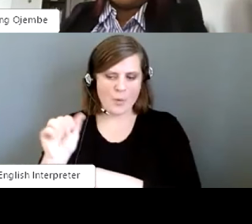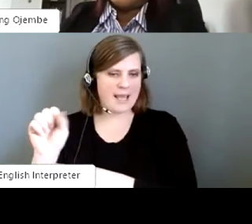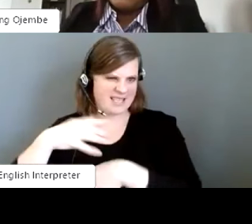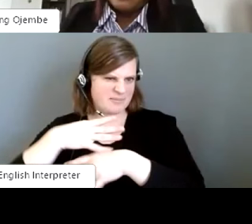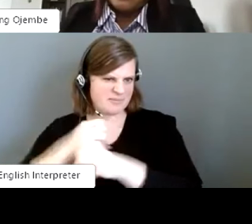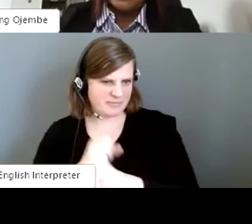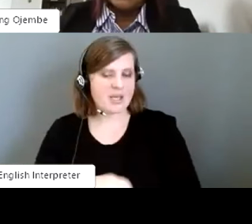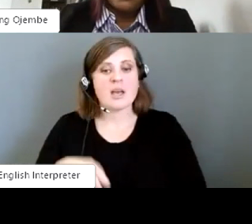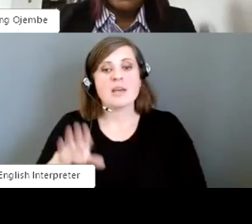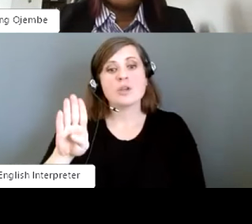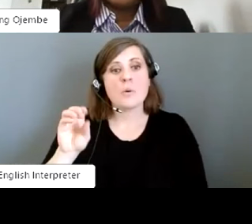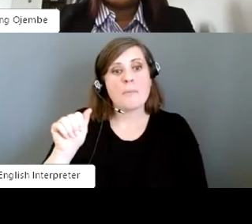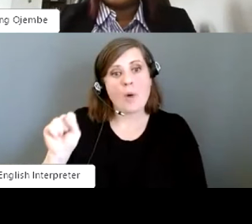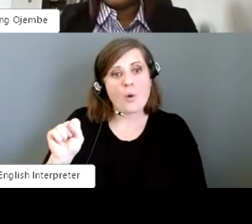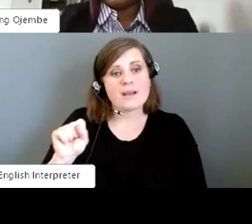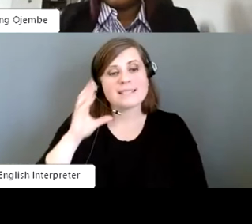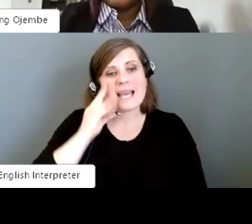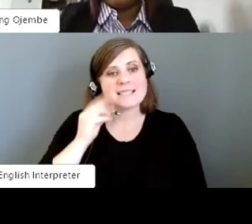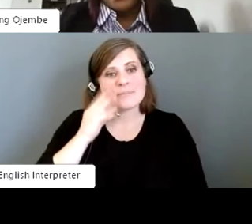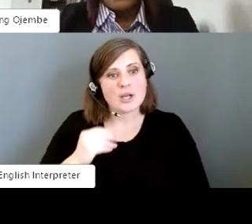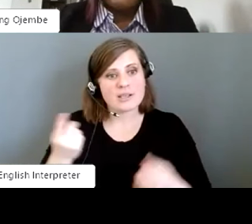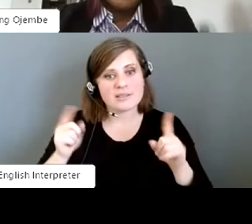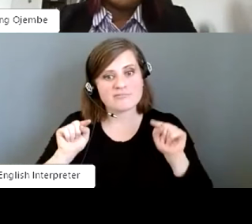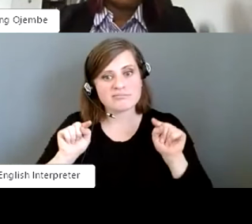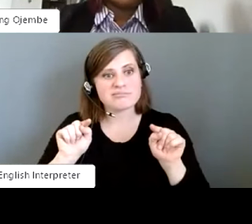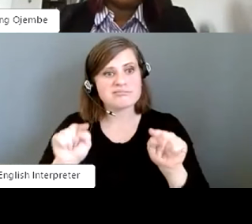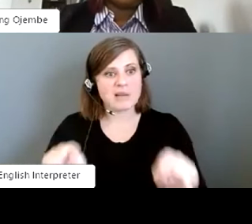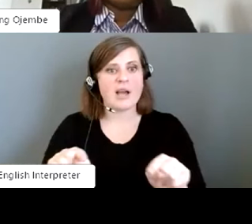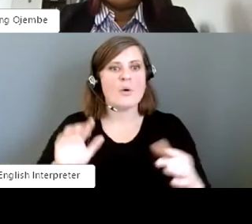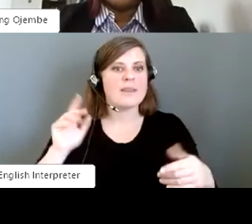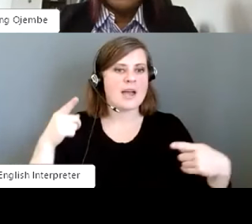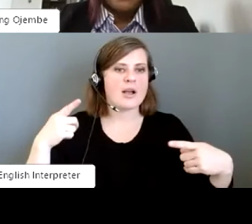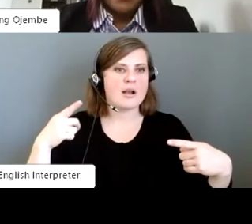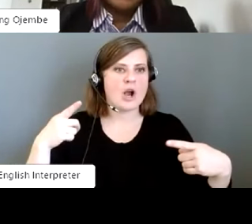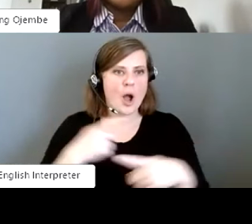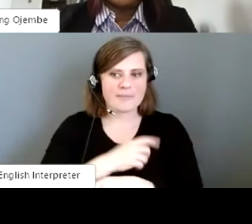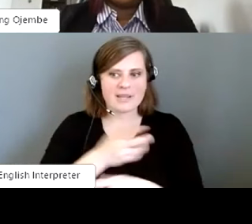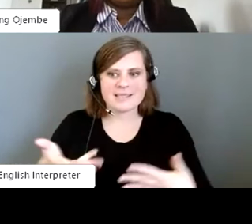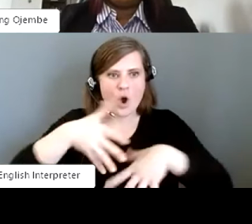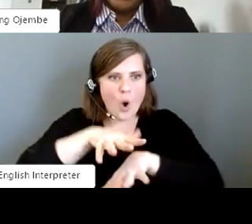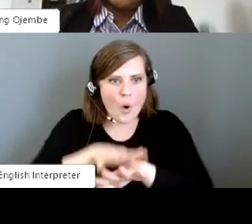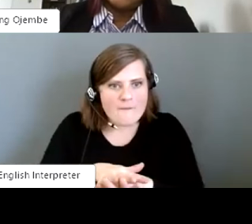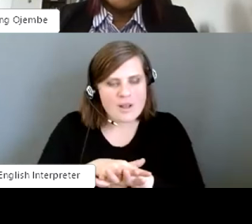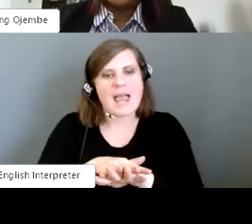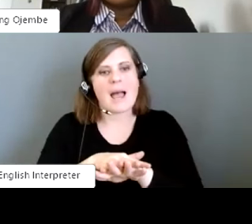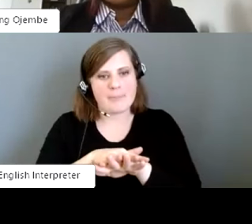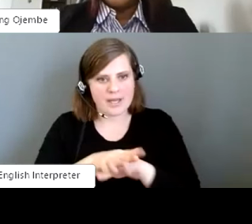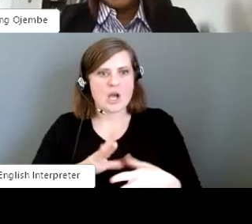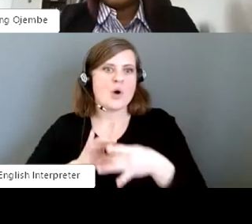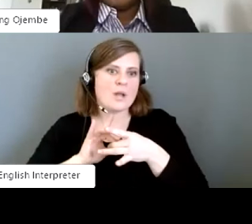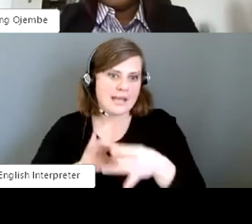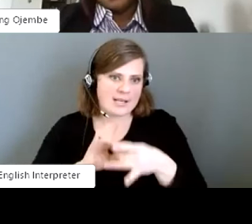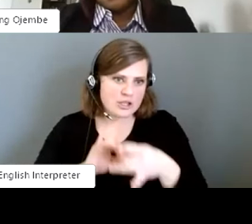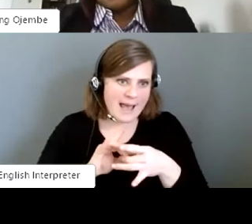or BOAS is experienced alongside a complex overlap of temporality,